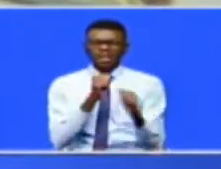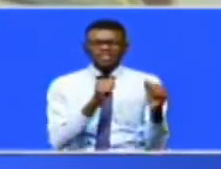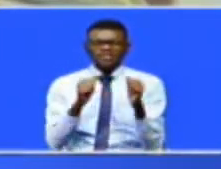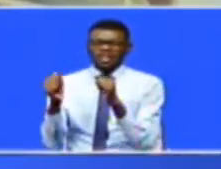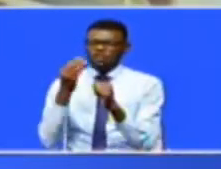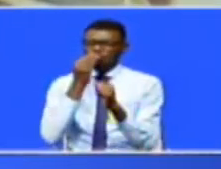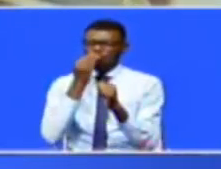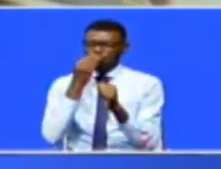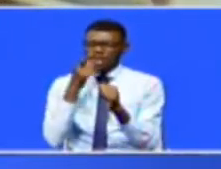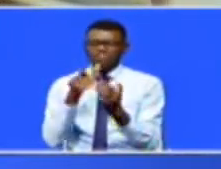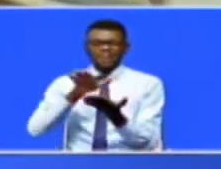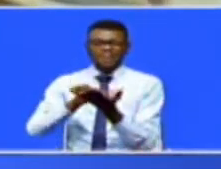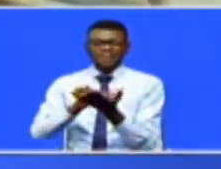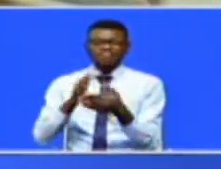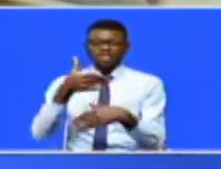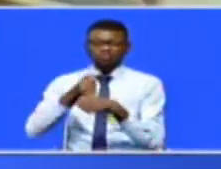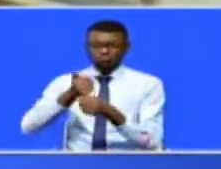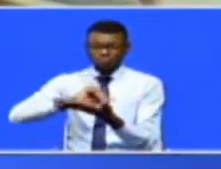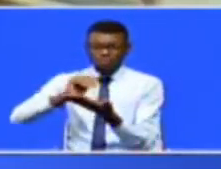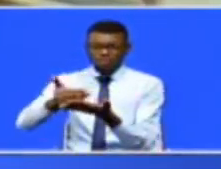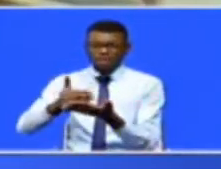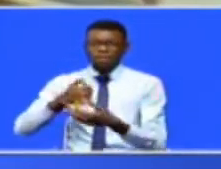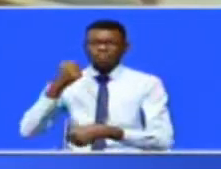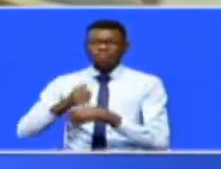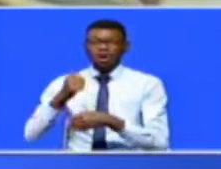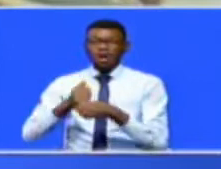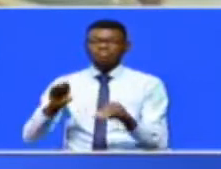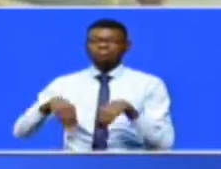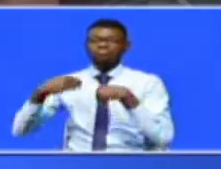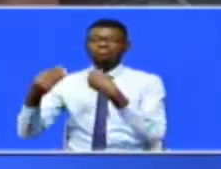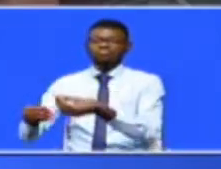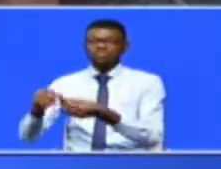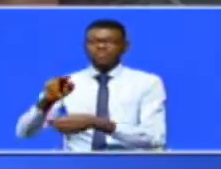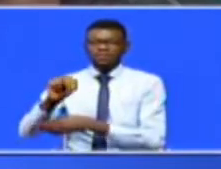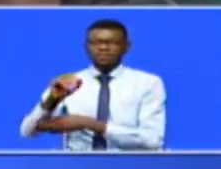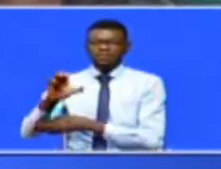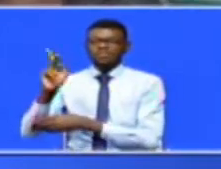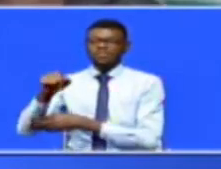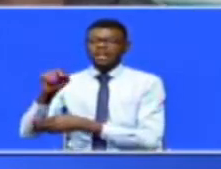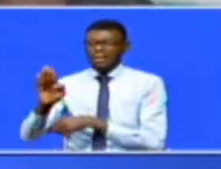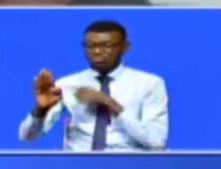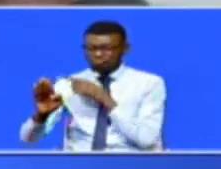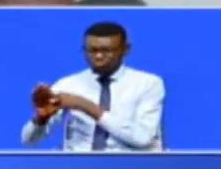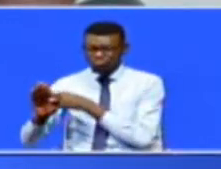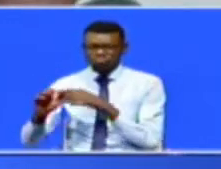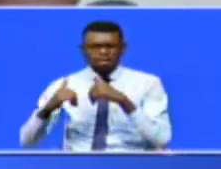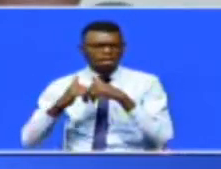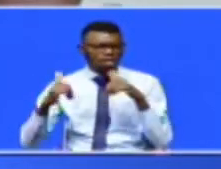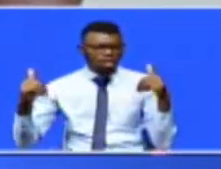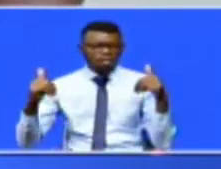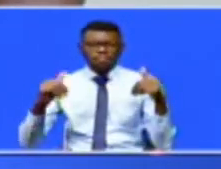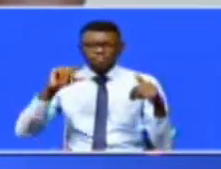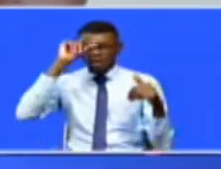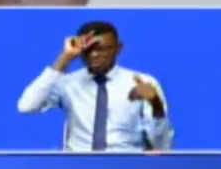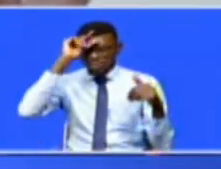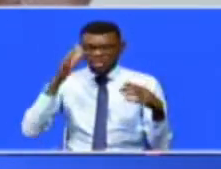Reserve Trust Fund and transfer of its functions to the National Cereals and Produce Board. It is a separate gazette notice that came from nowhere